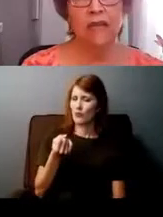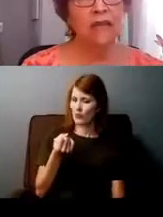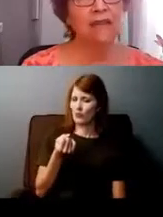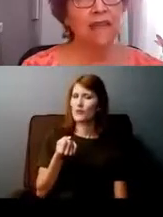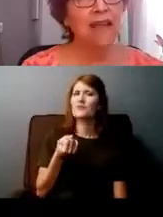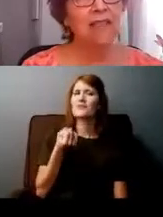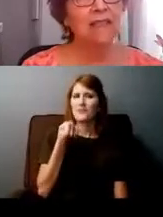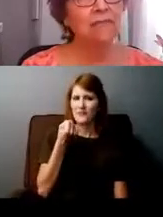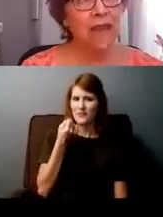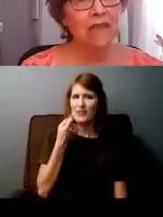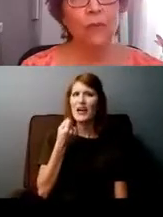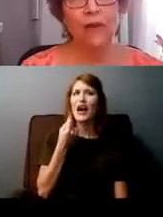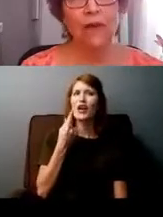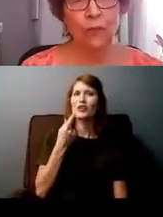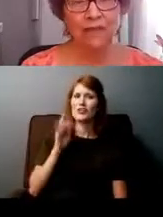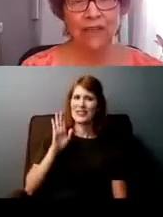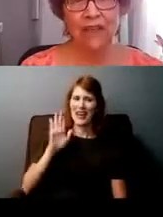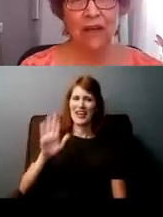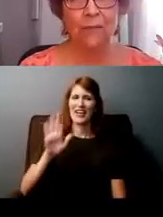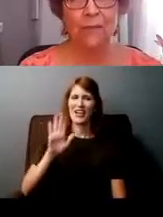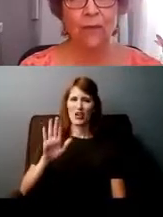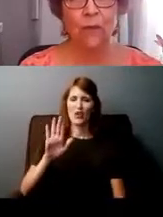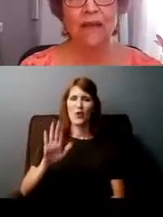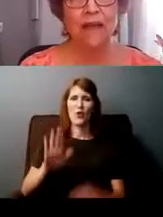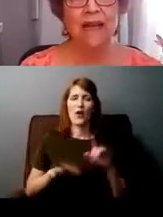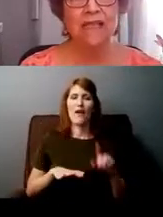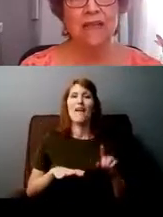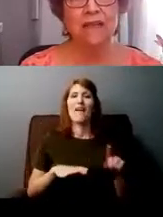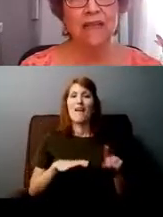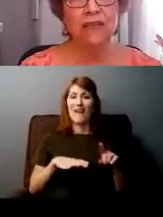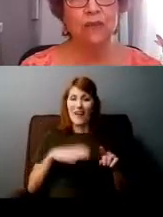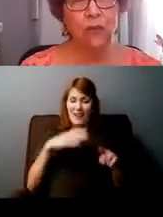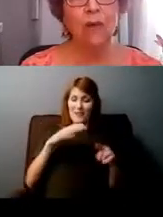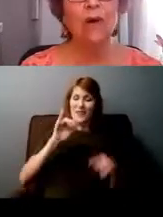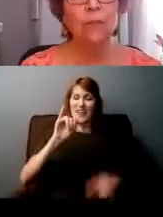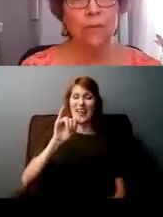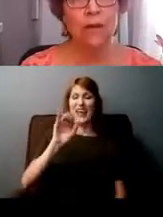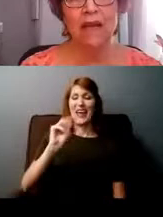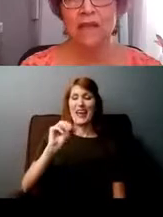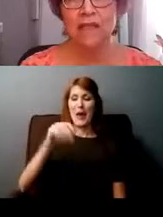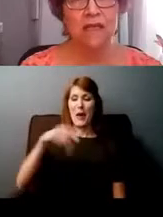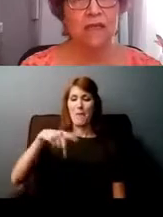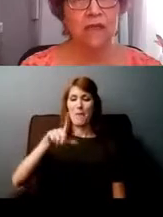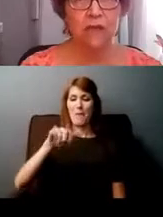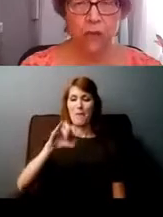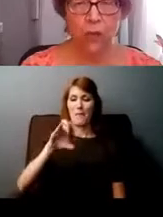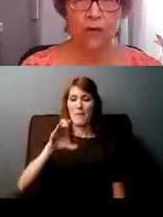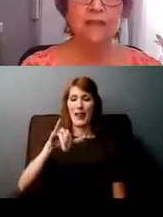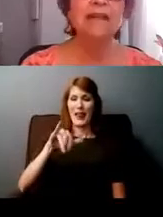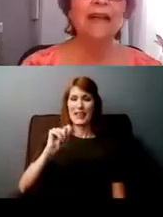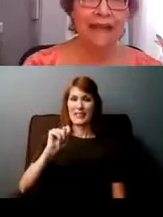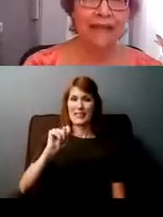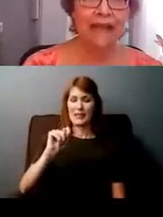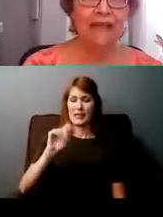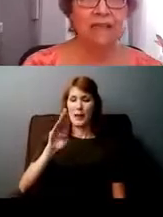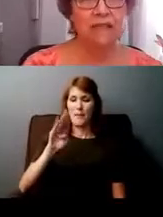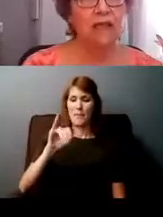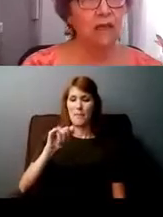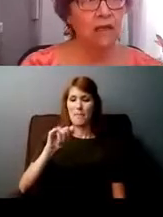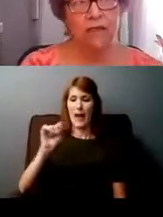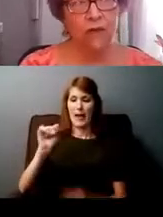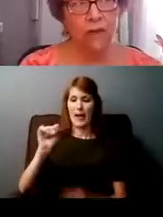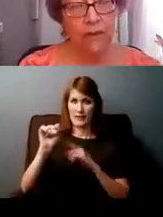Oh, that's a rough one. Realizing that you grow up with biases toward and